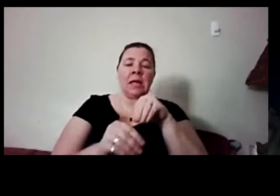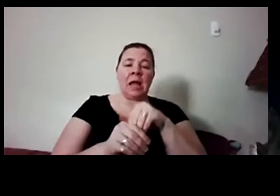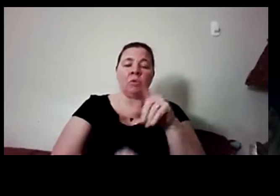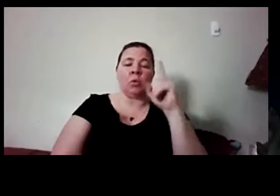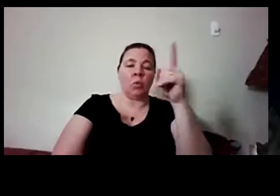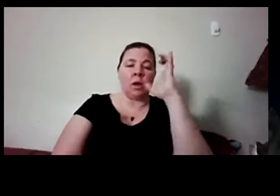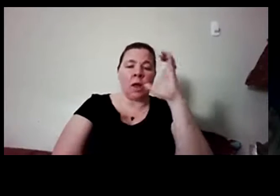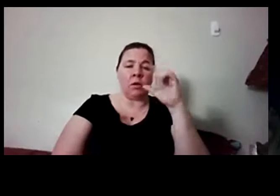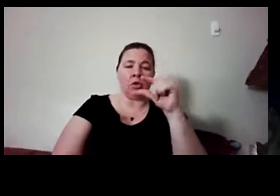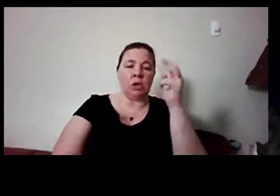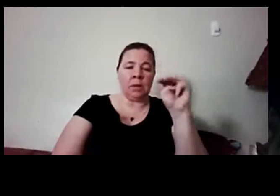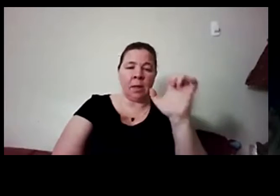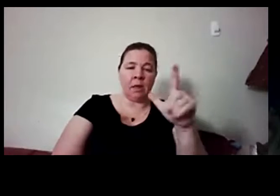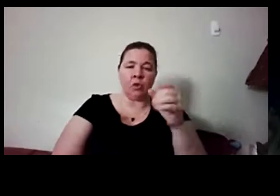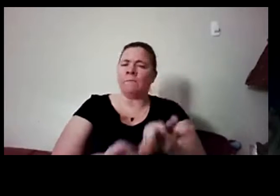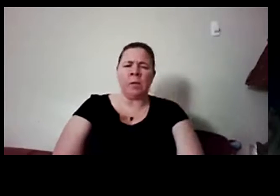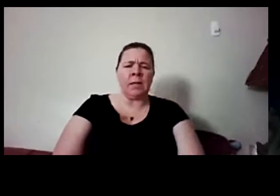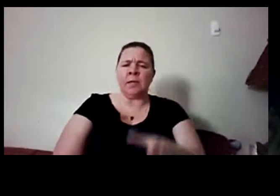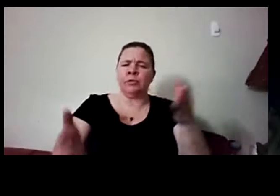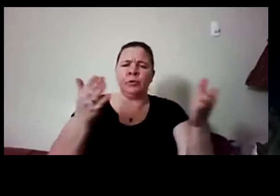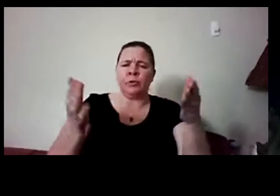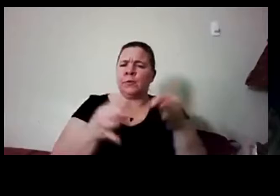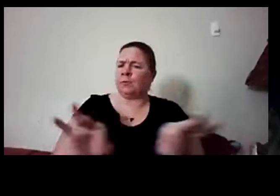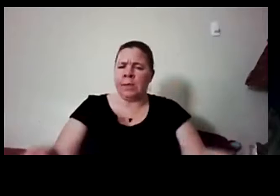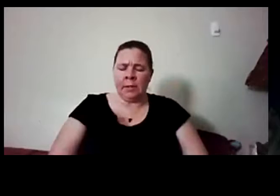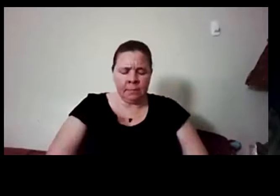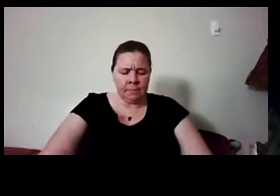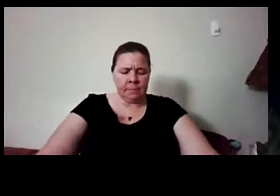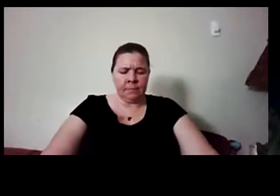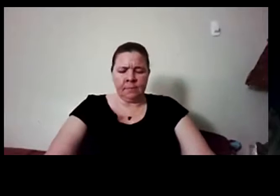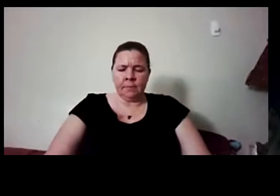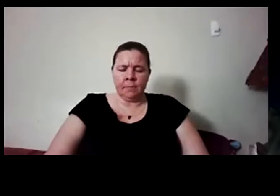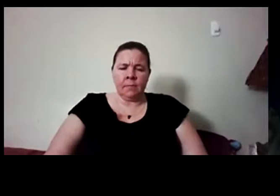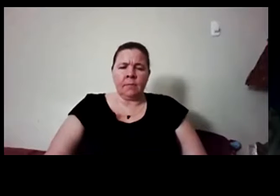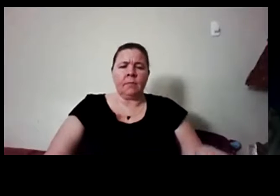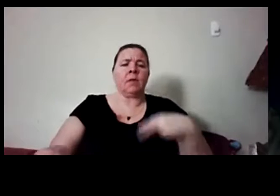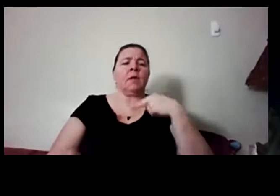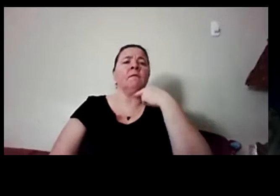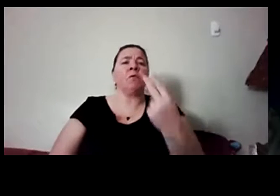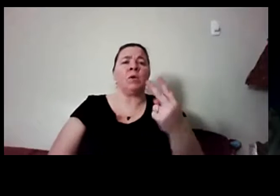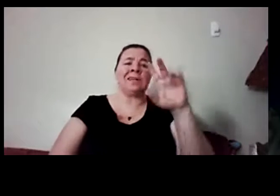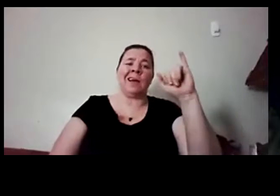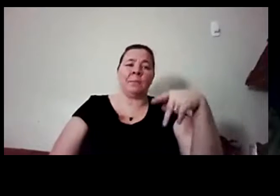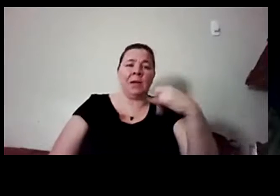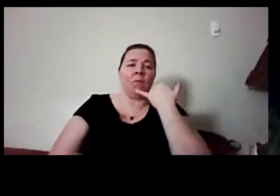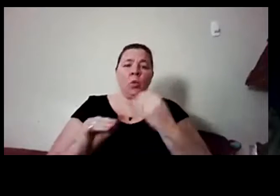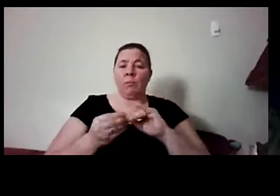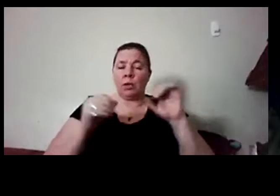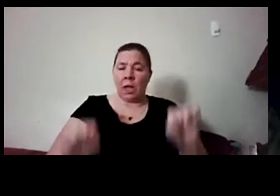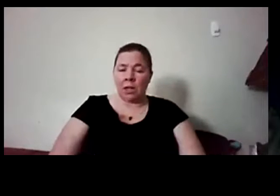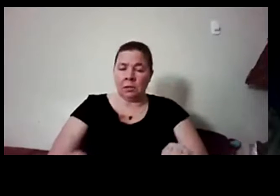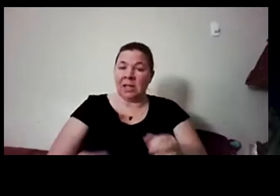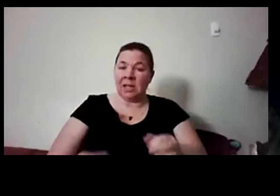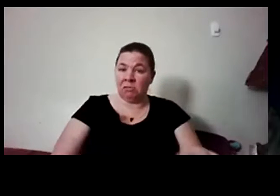100 Gmail accounts, free of charge. You can even get a voice over IP phone number, free